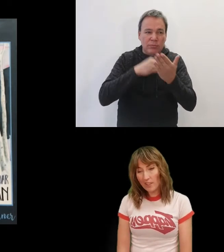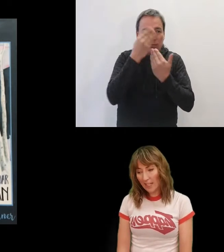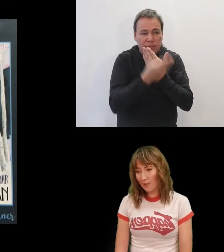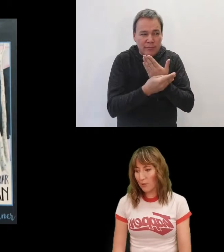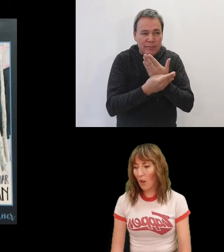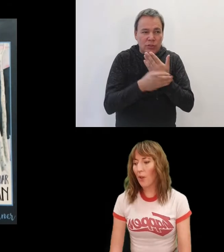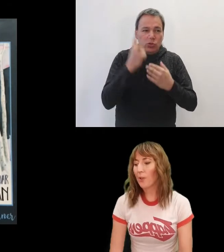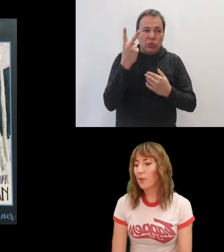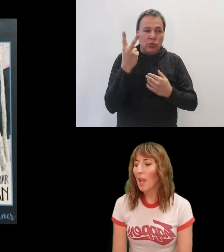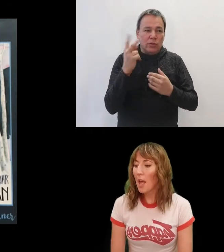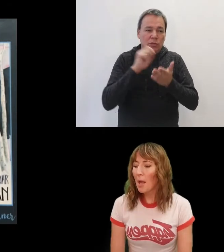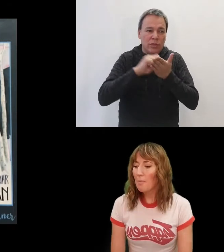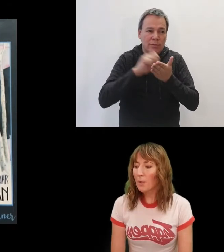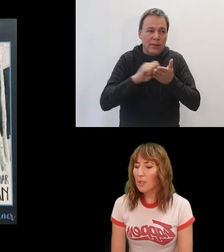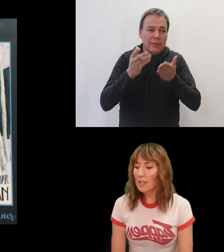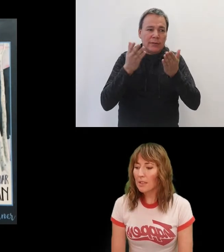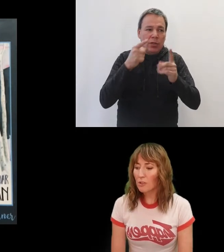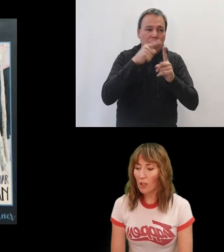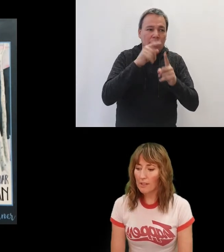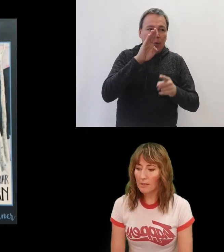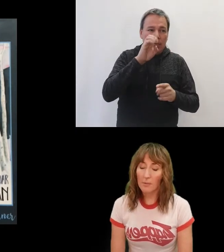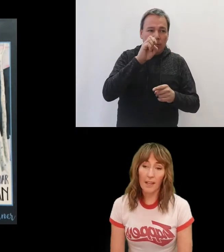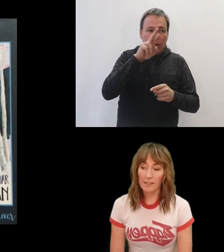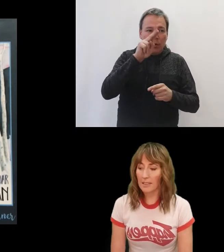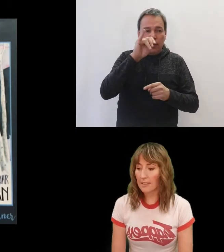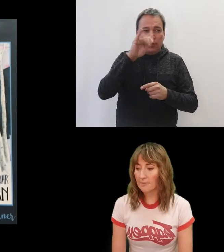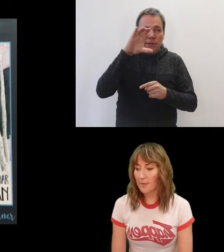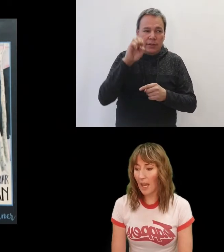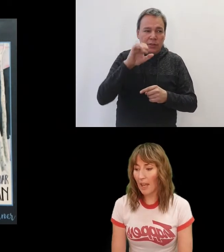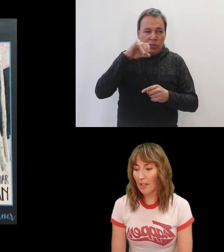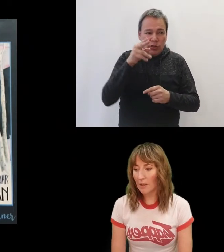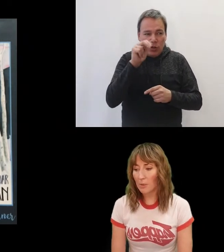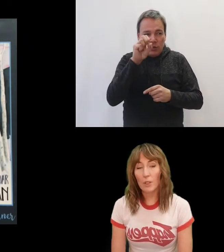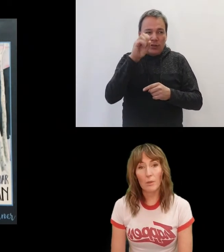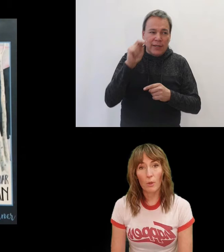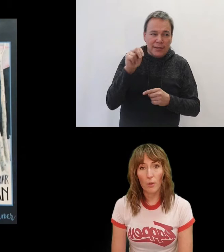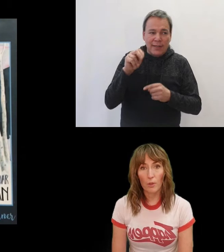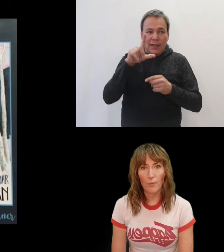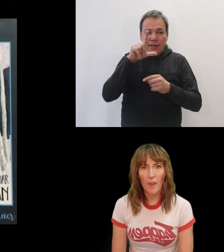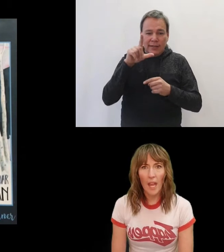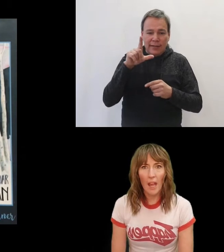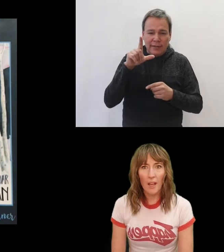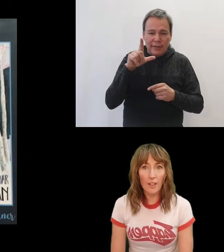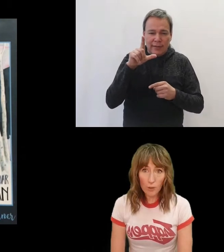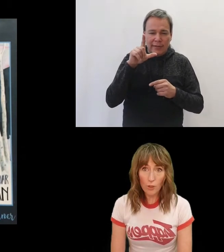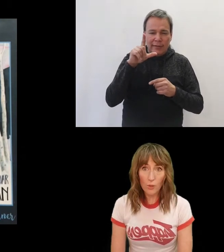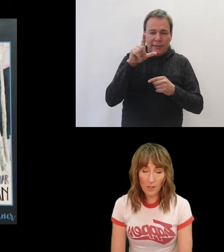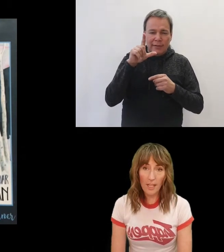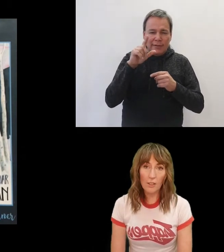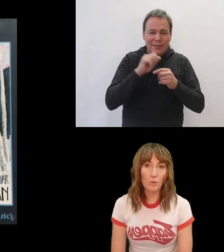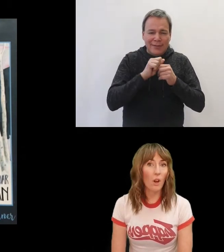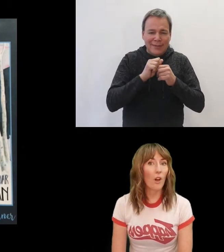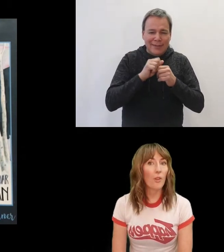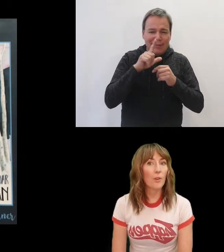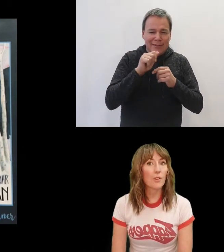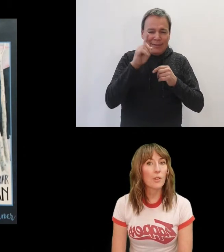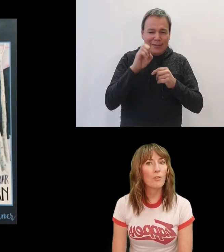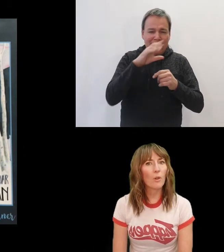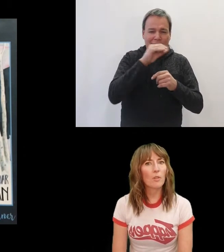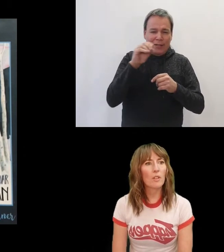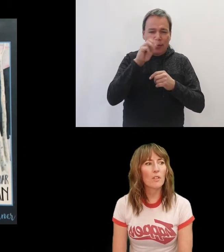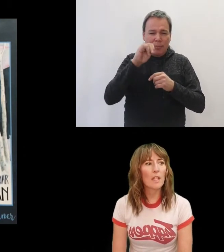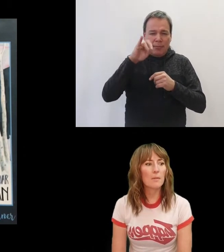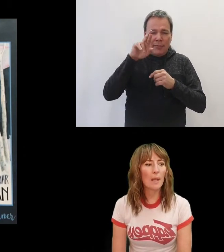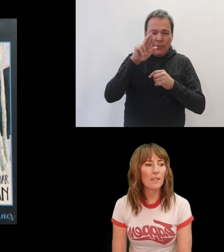by two Saskatchewan authors, Bernice Johnson Laxdell and Miriam Corner. And these are two Saskatchewan authors